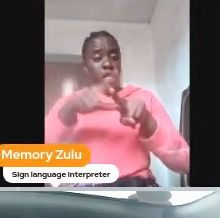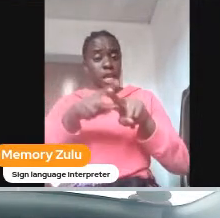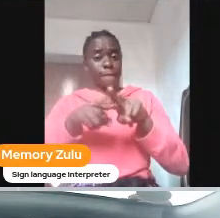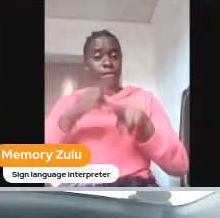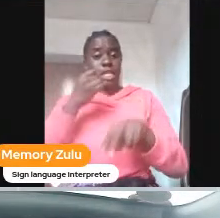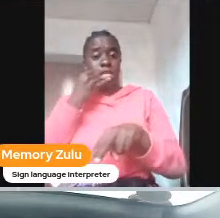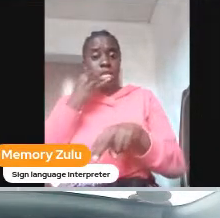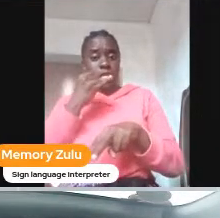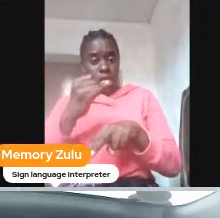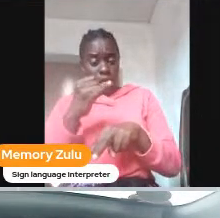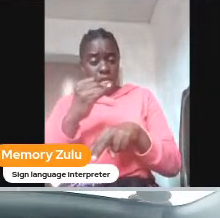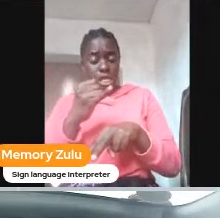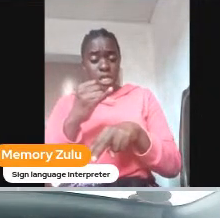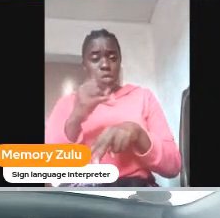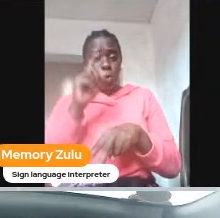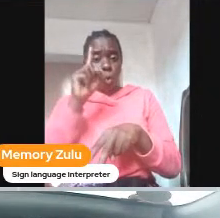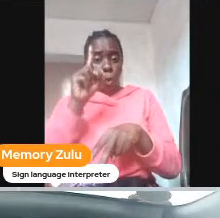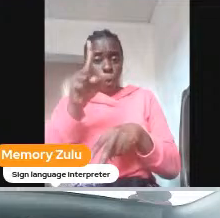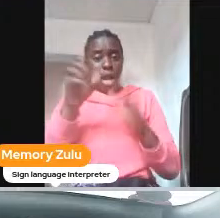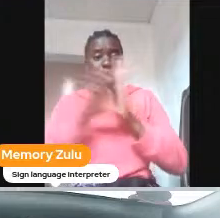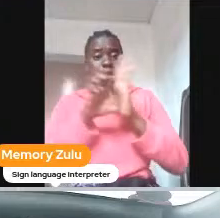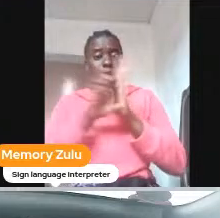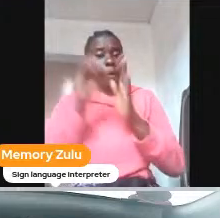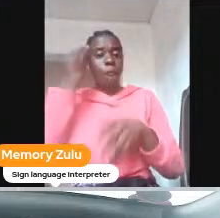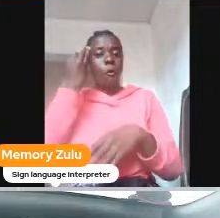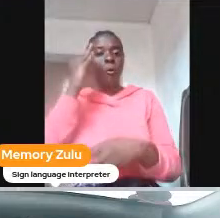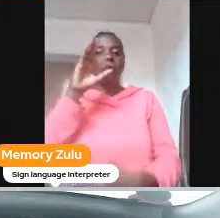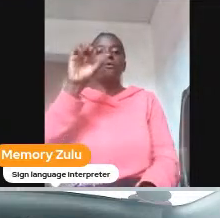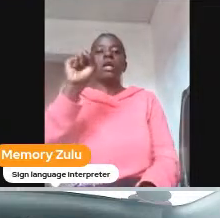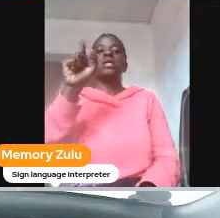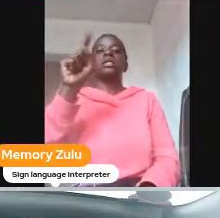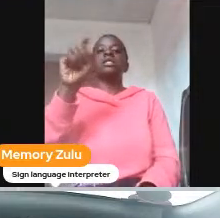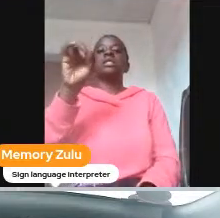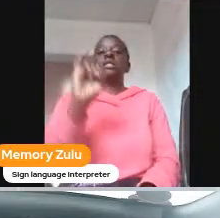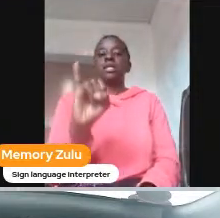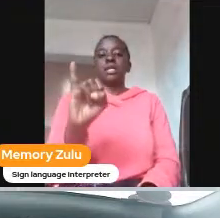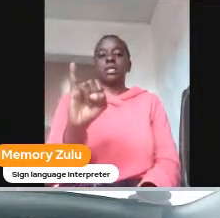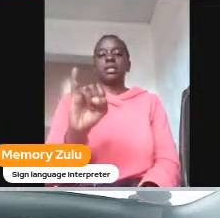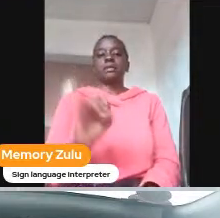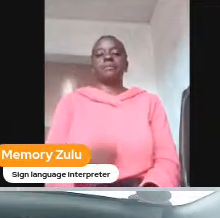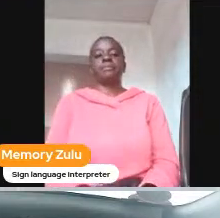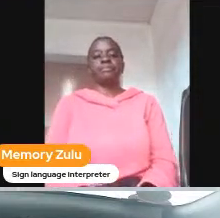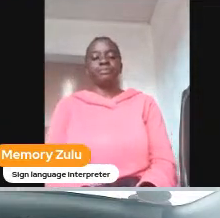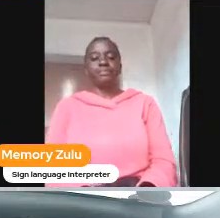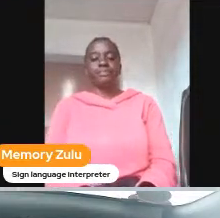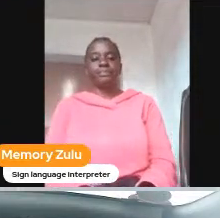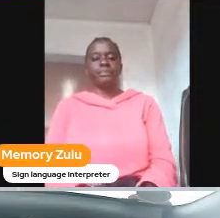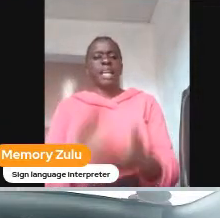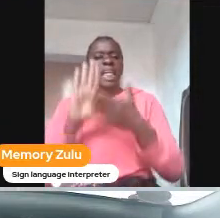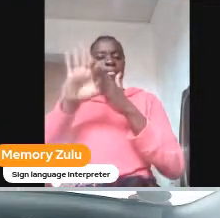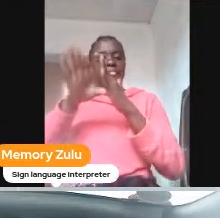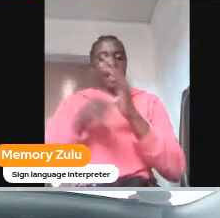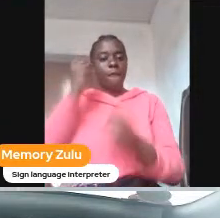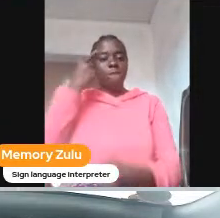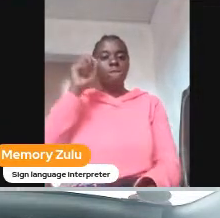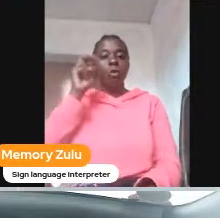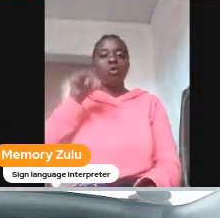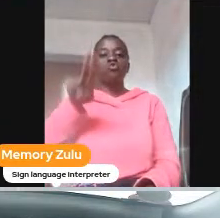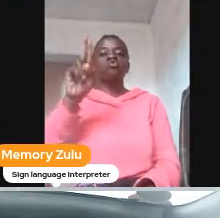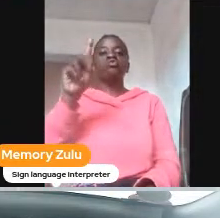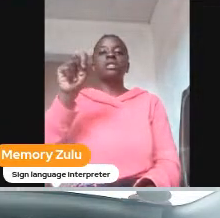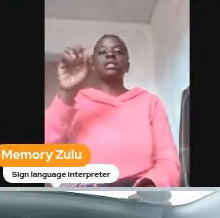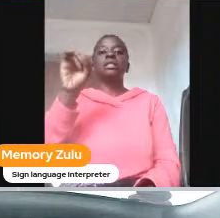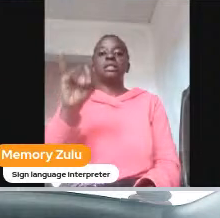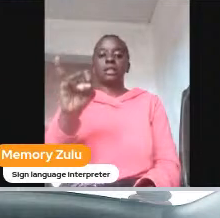are some of the preventive measures of the STI. Then when it comes to UTI, as we said, it's a urinary